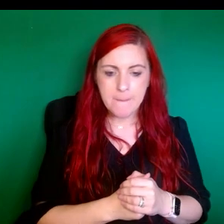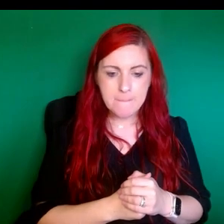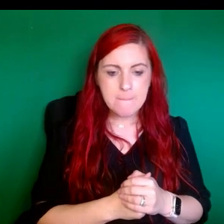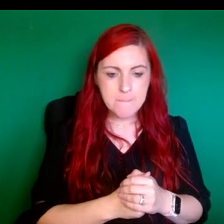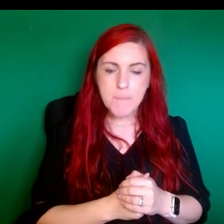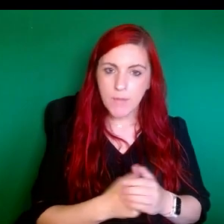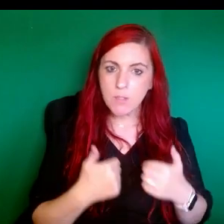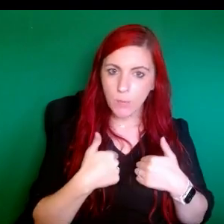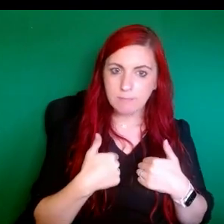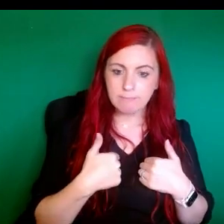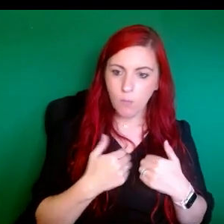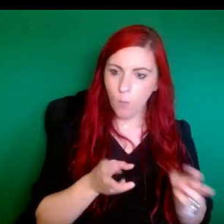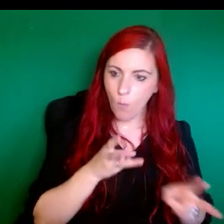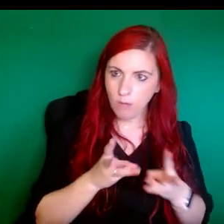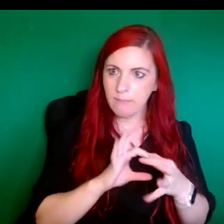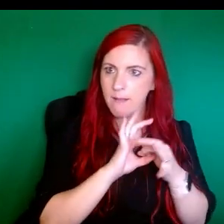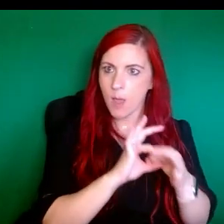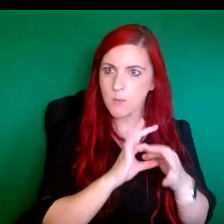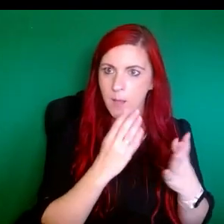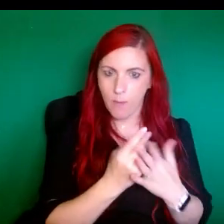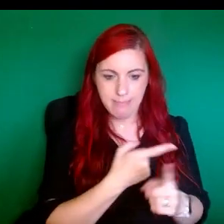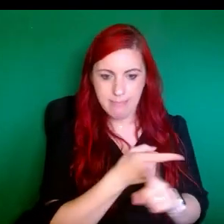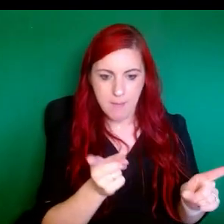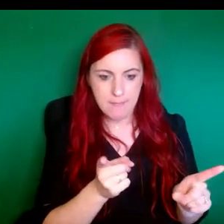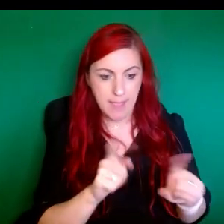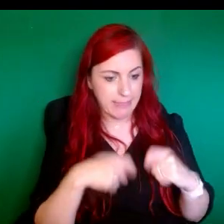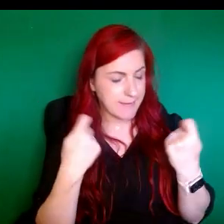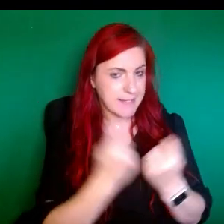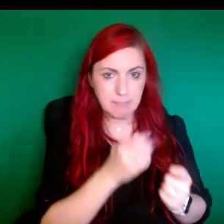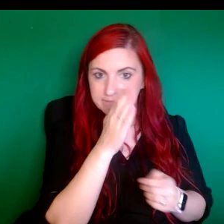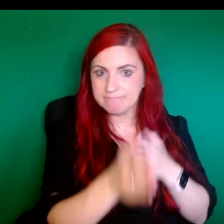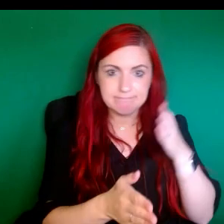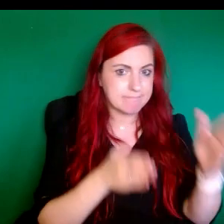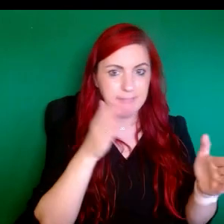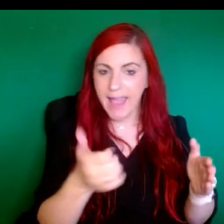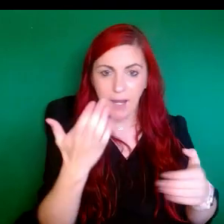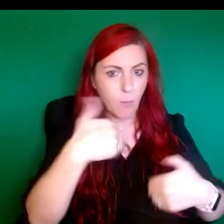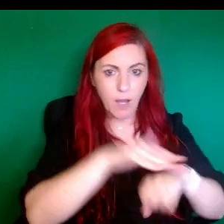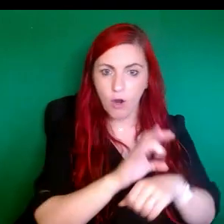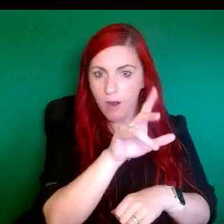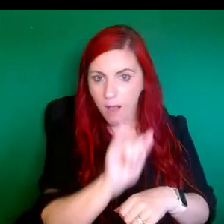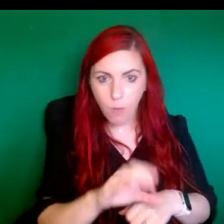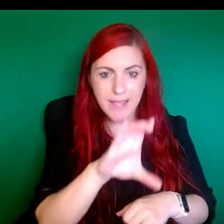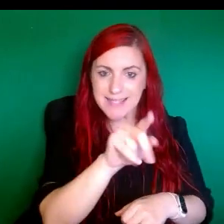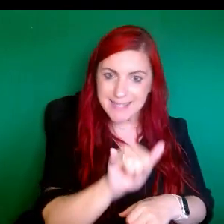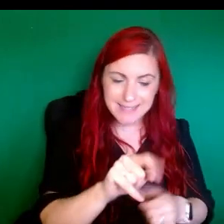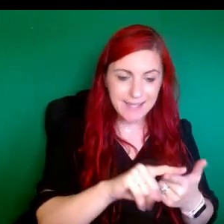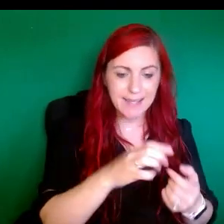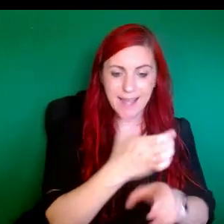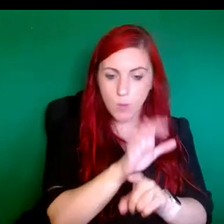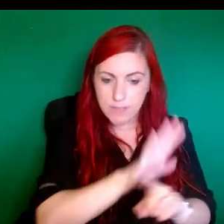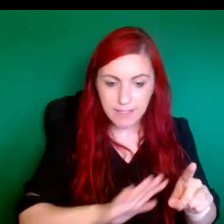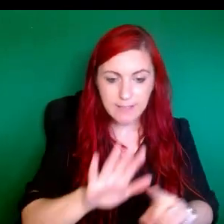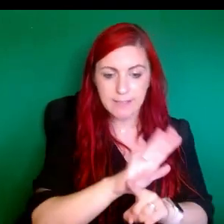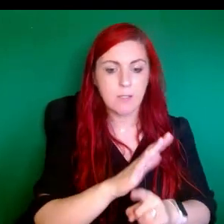with them, and our team goes out anywhere across Galway City and County. Unfortunately, then sometimes things escalate and people have to come into us